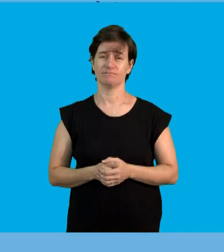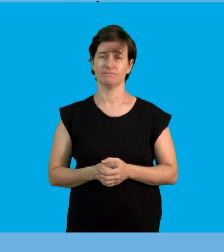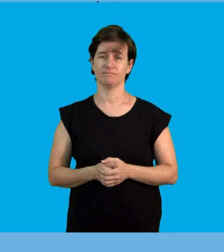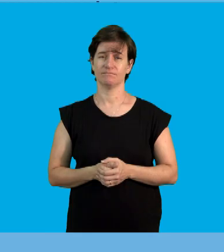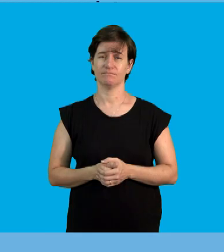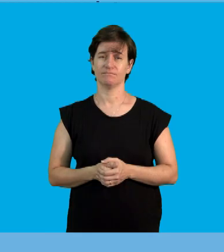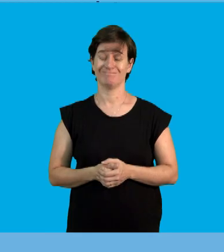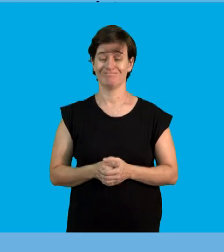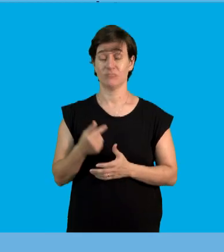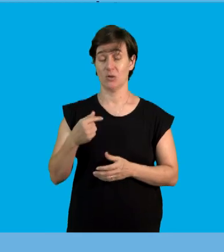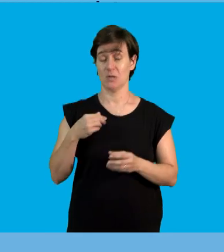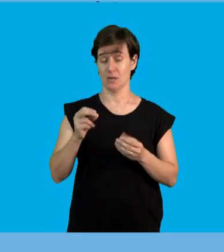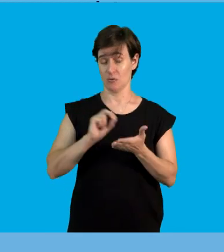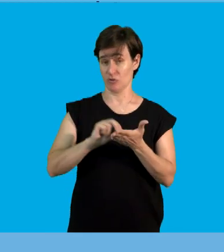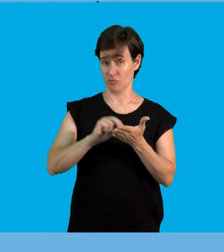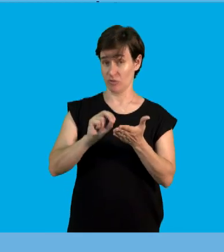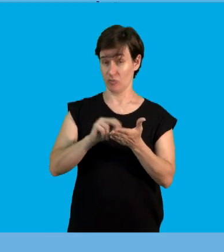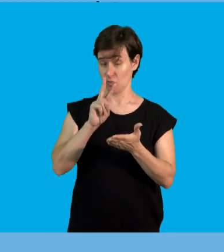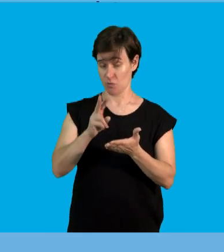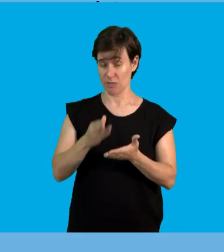it has